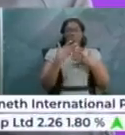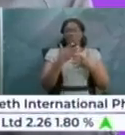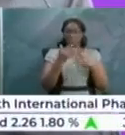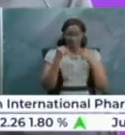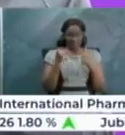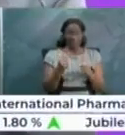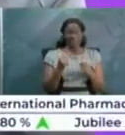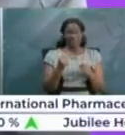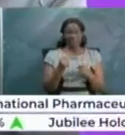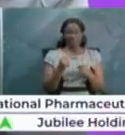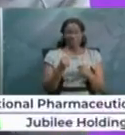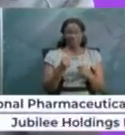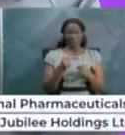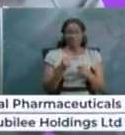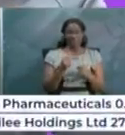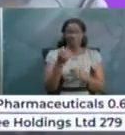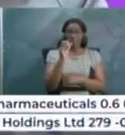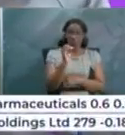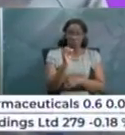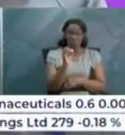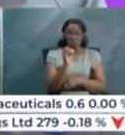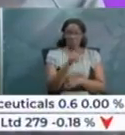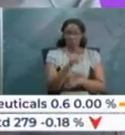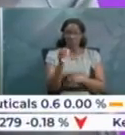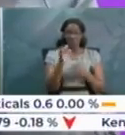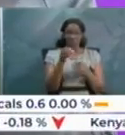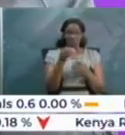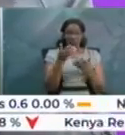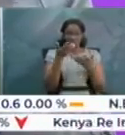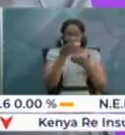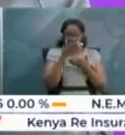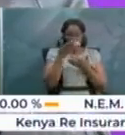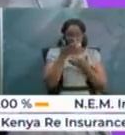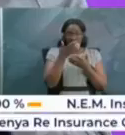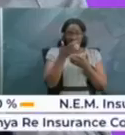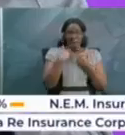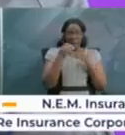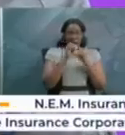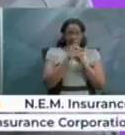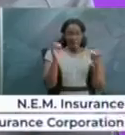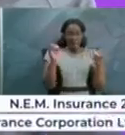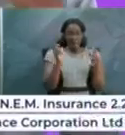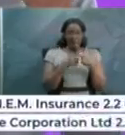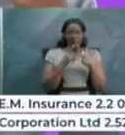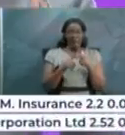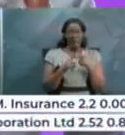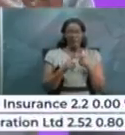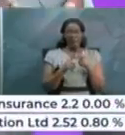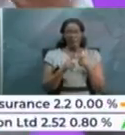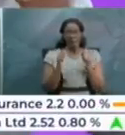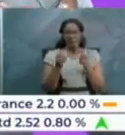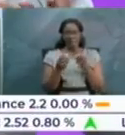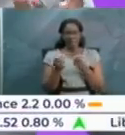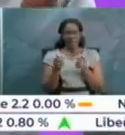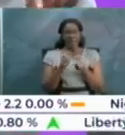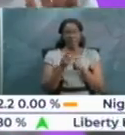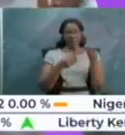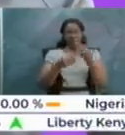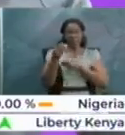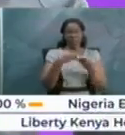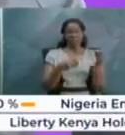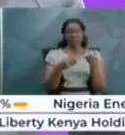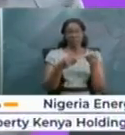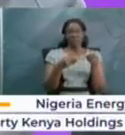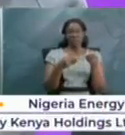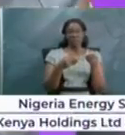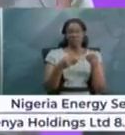filter. Okay. So for those that don't have the filter, they're actually 3-ply. And we actually sell them at only